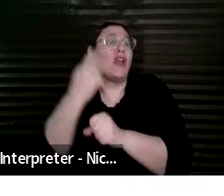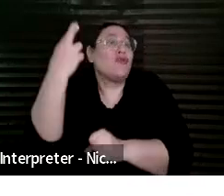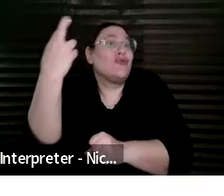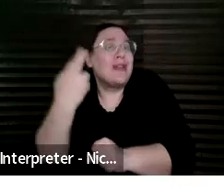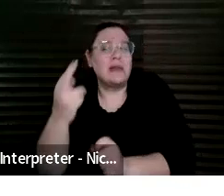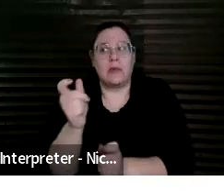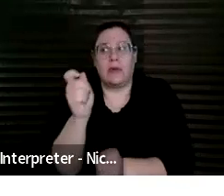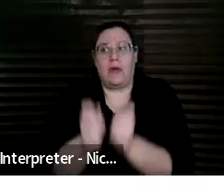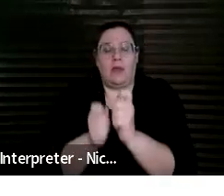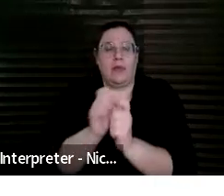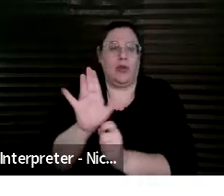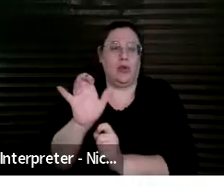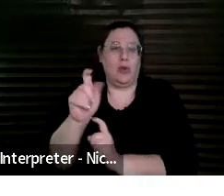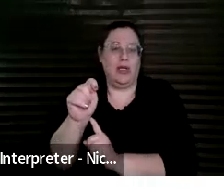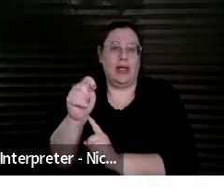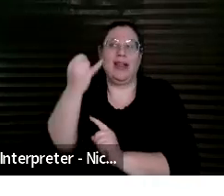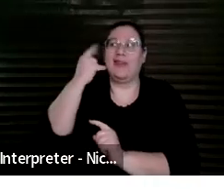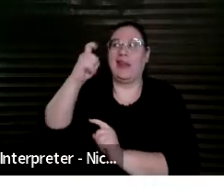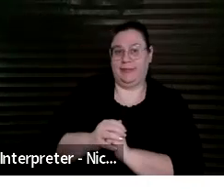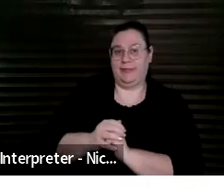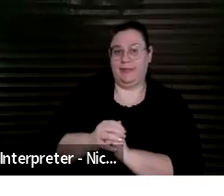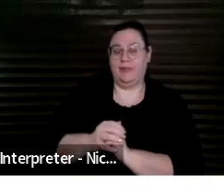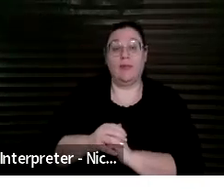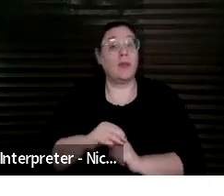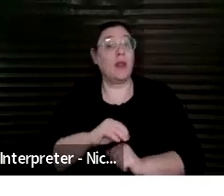is a disability-related need.